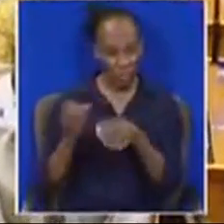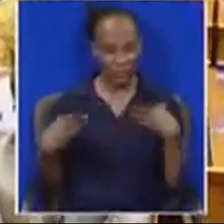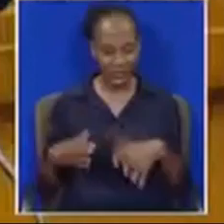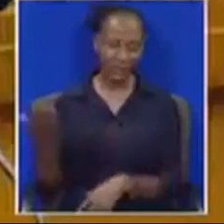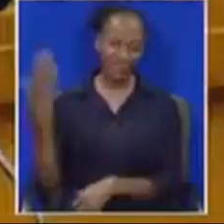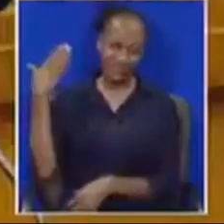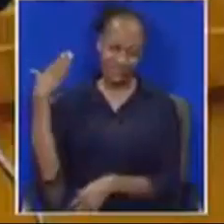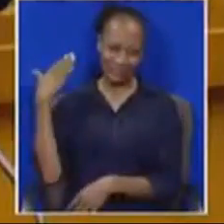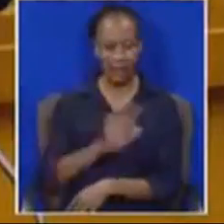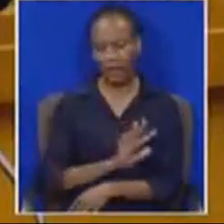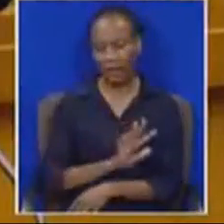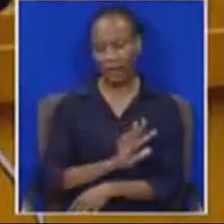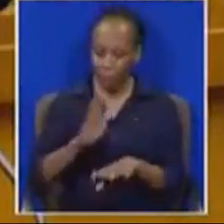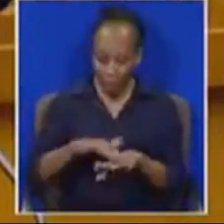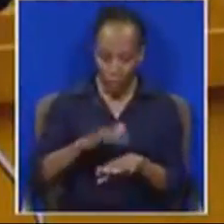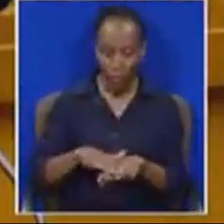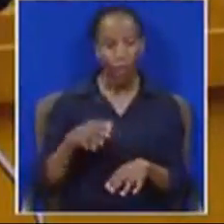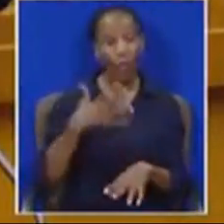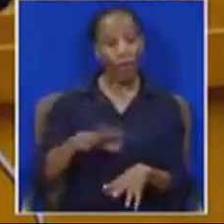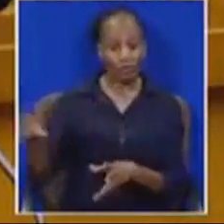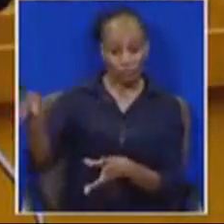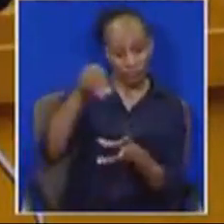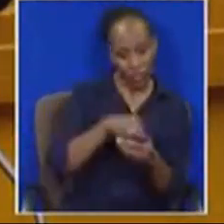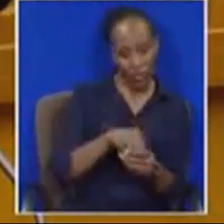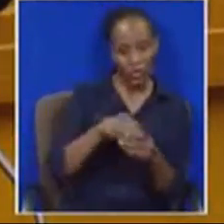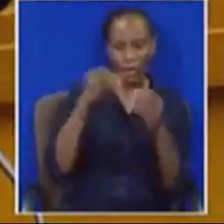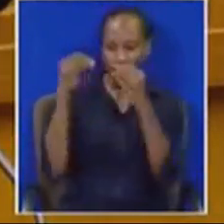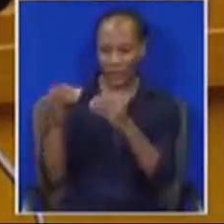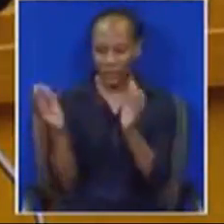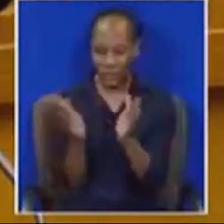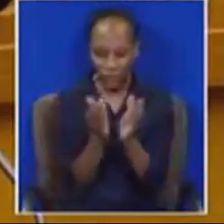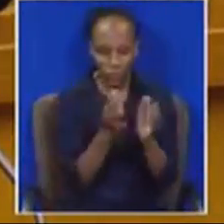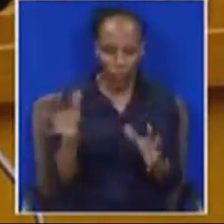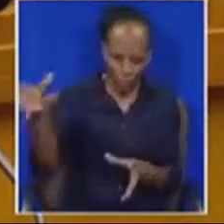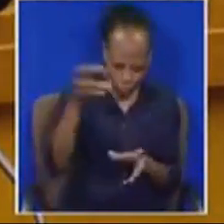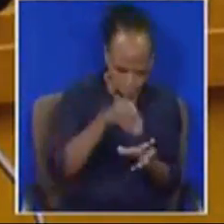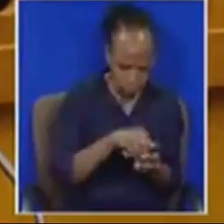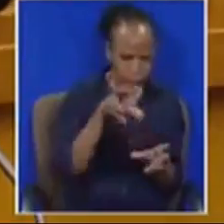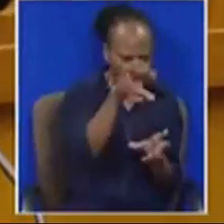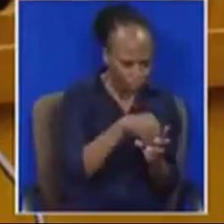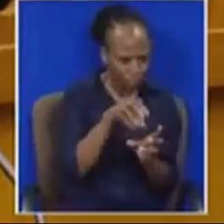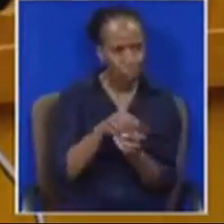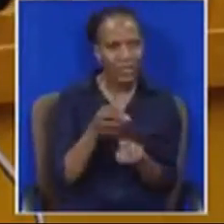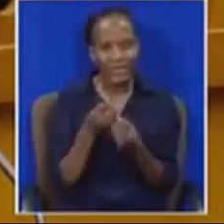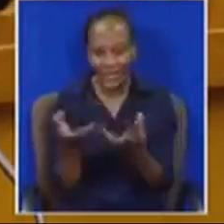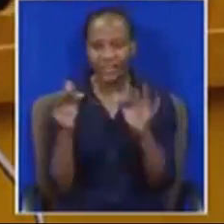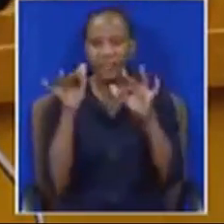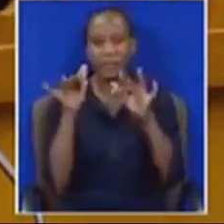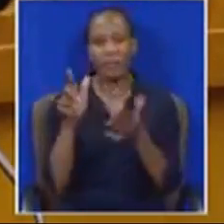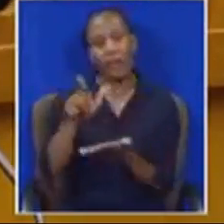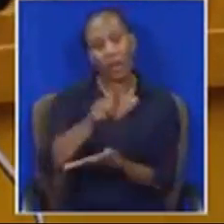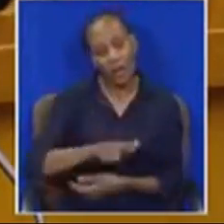producers into the agricultural sector and to make more land available to our people